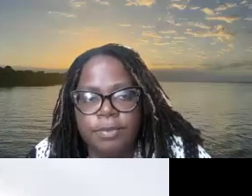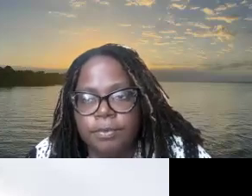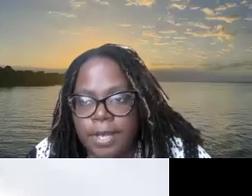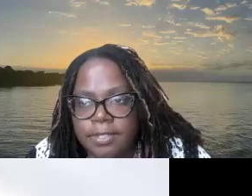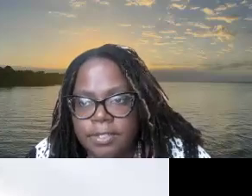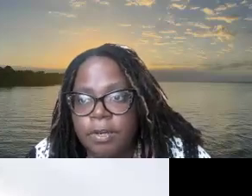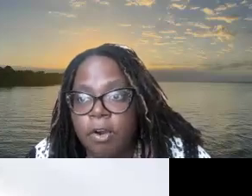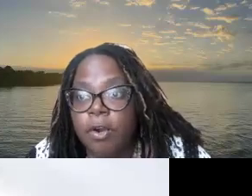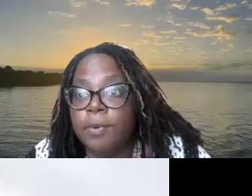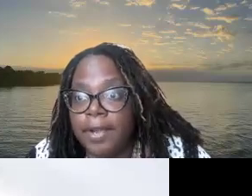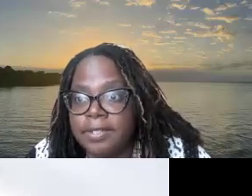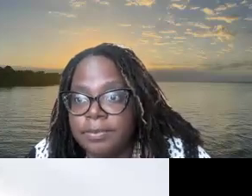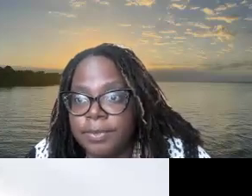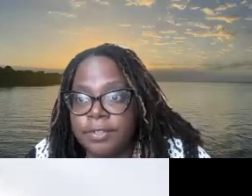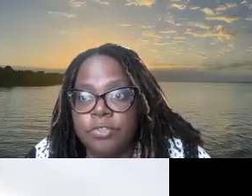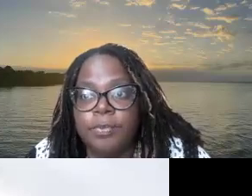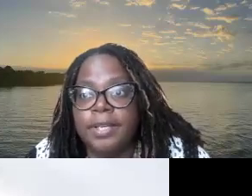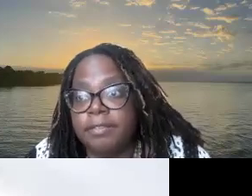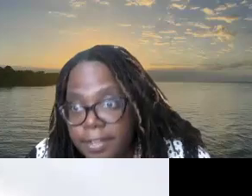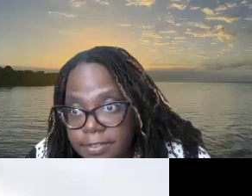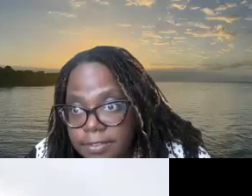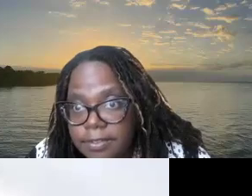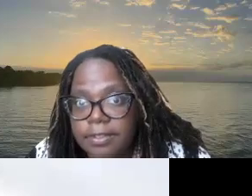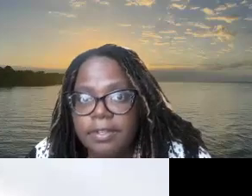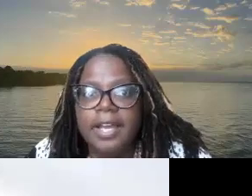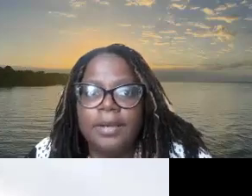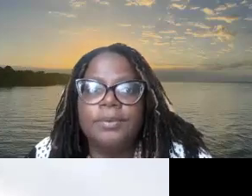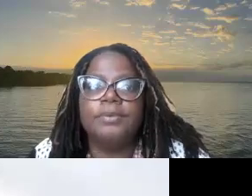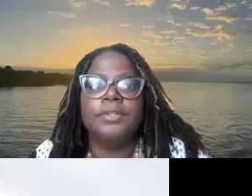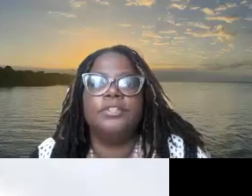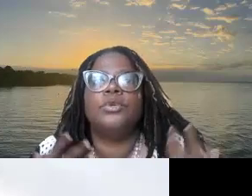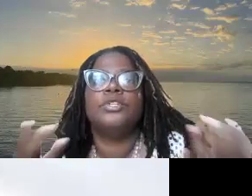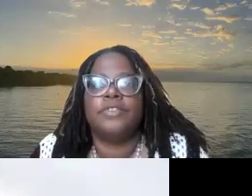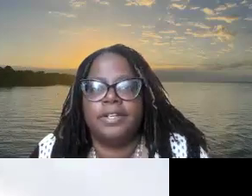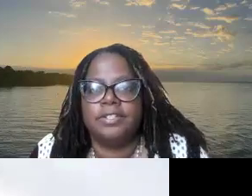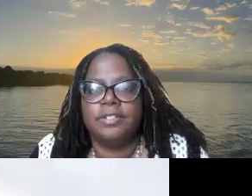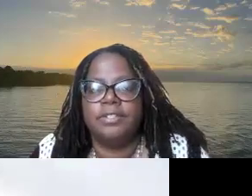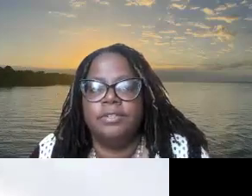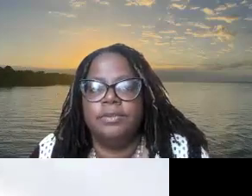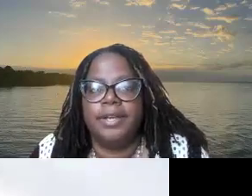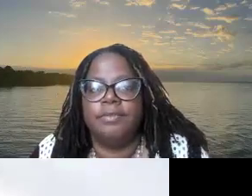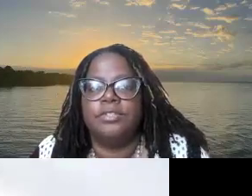when trauma arises, when harm arises, when there's a traumatic event, what are your